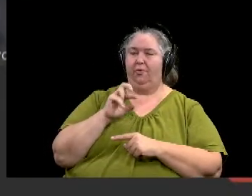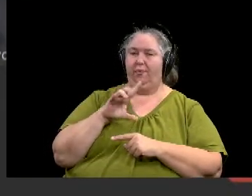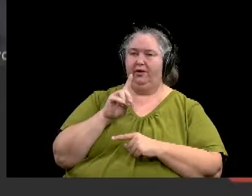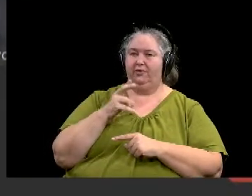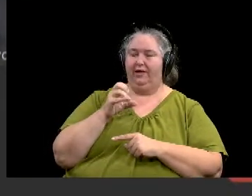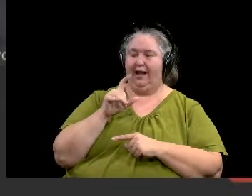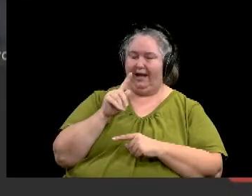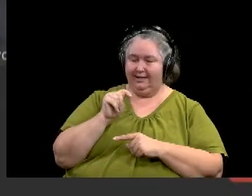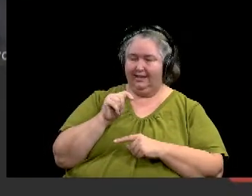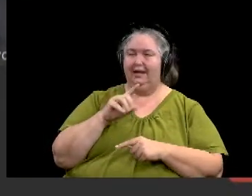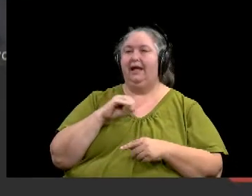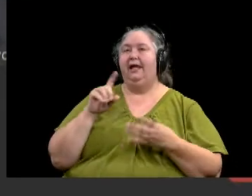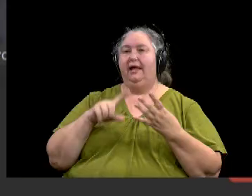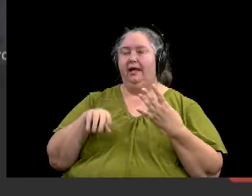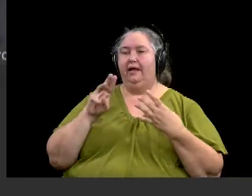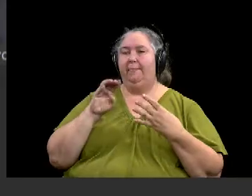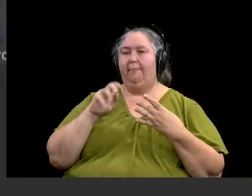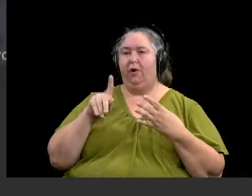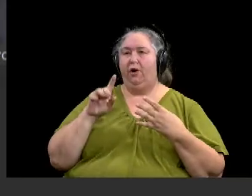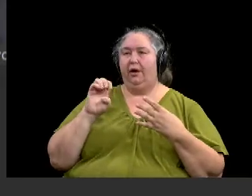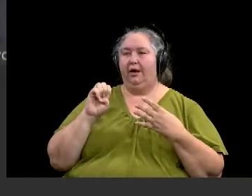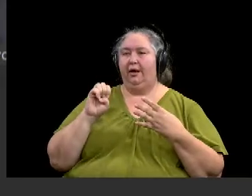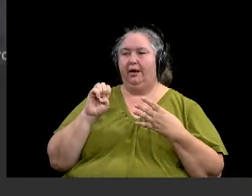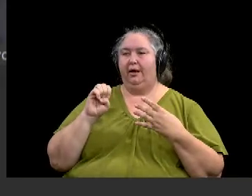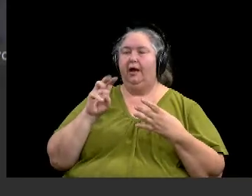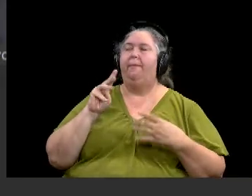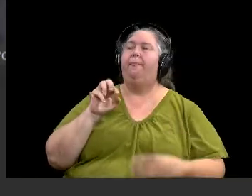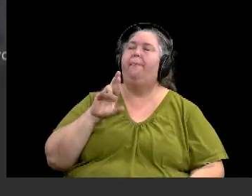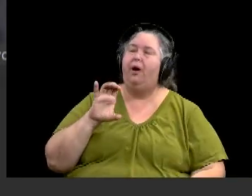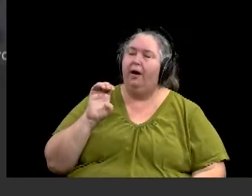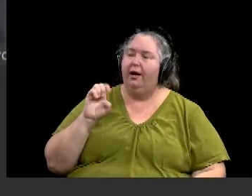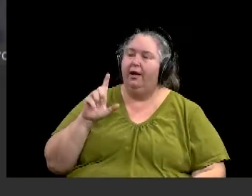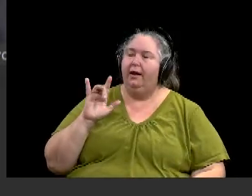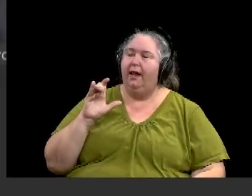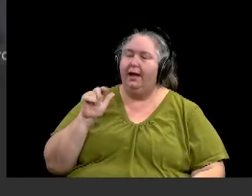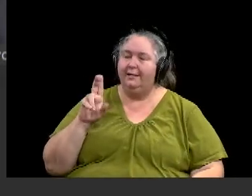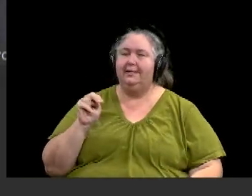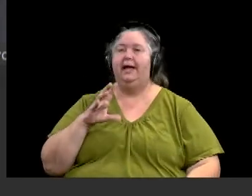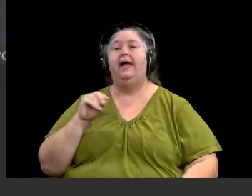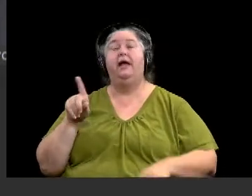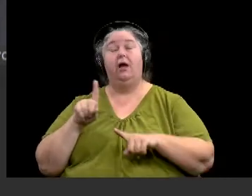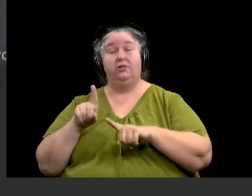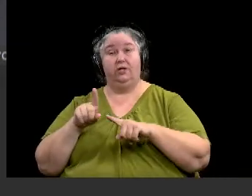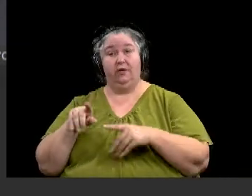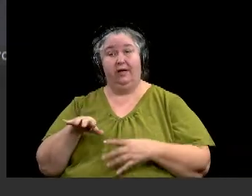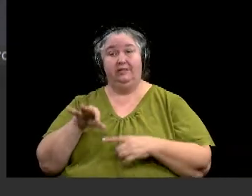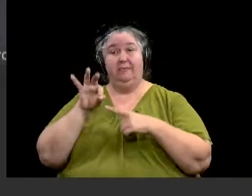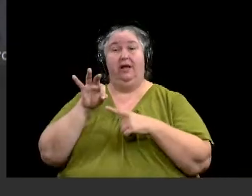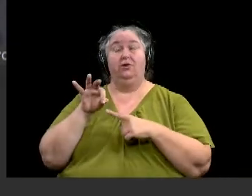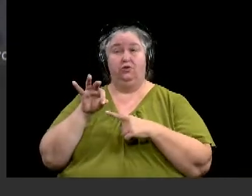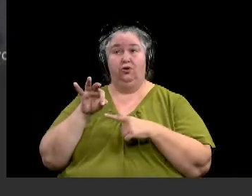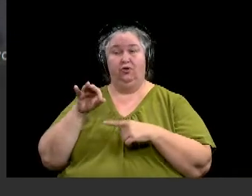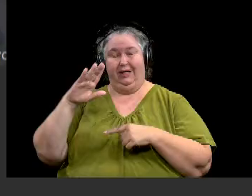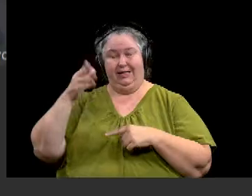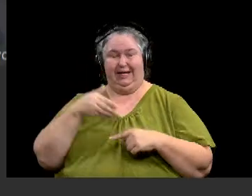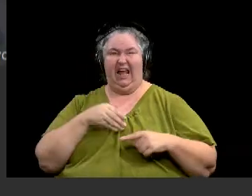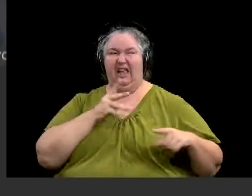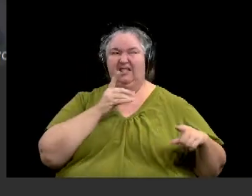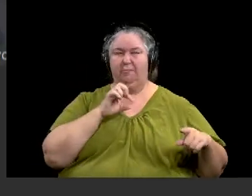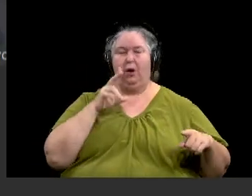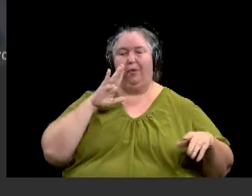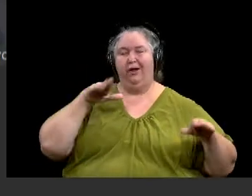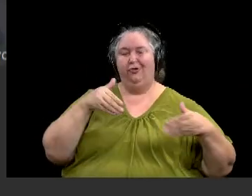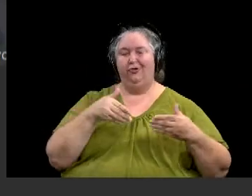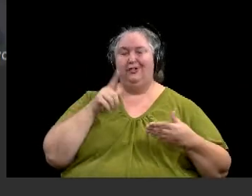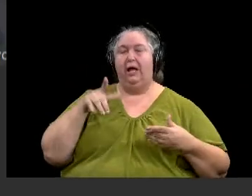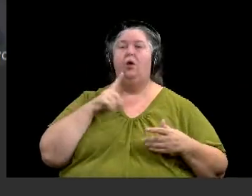Hillcrest. Gentlemen, I thank you for that. We also have a special guest that I'm going to allow the mayor to introduce a little bit later on. We'll follow the same procedures kind of that we've done before, because today